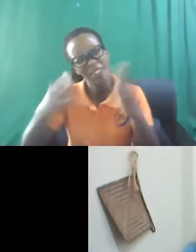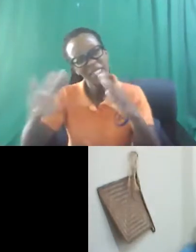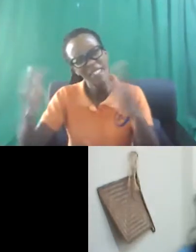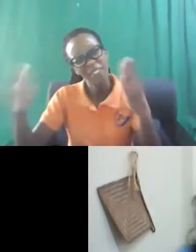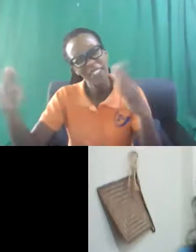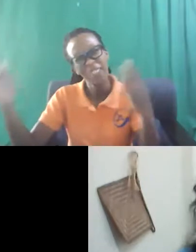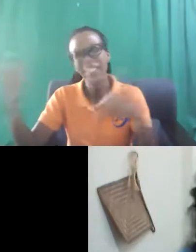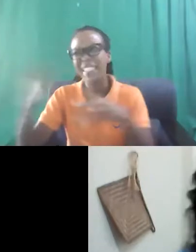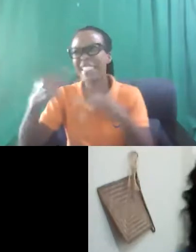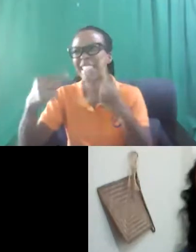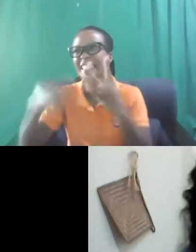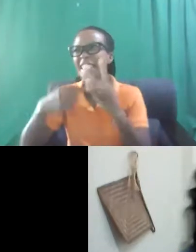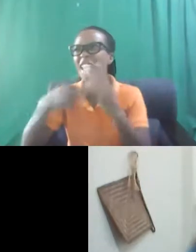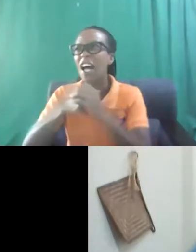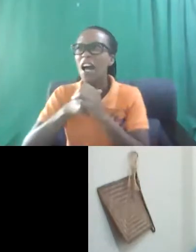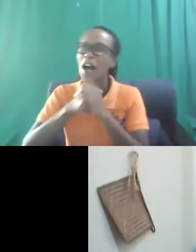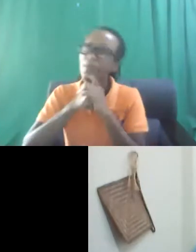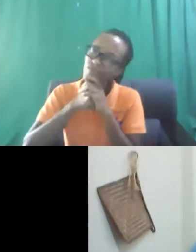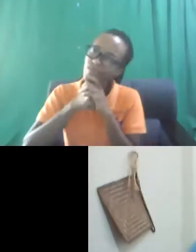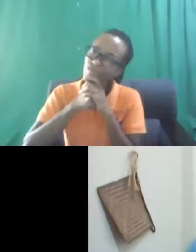I was an undergrad.